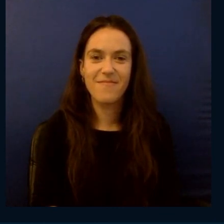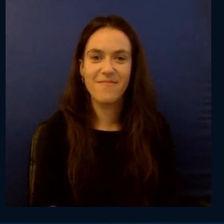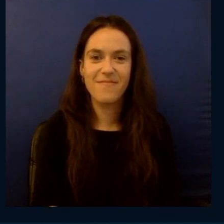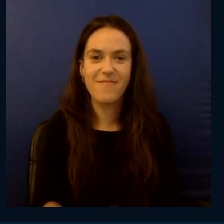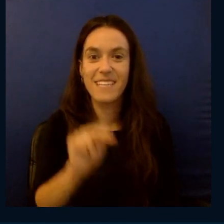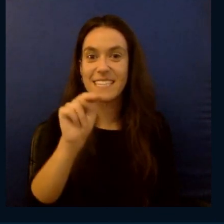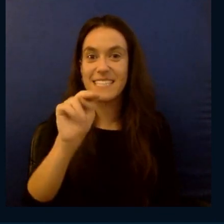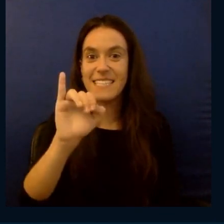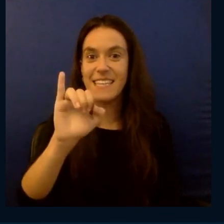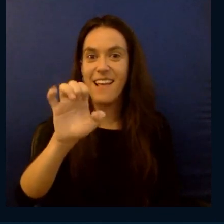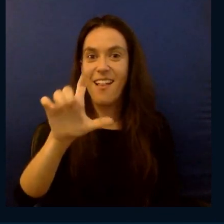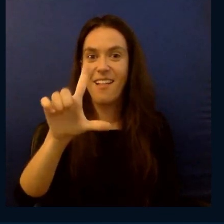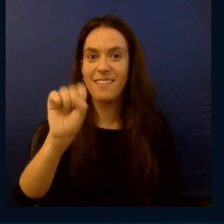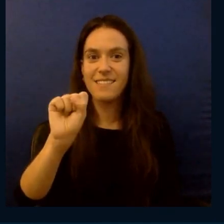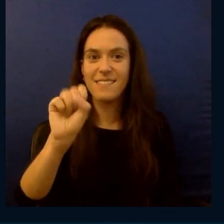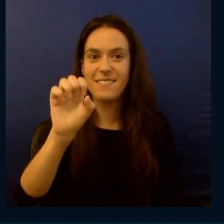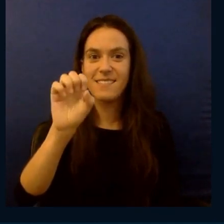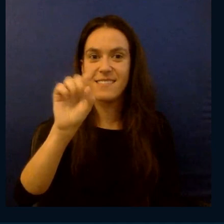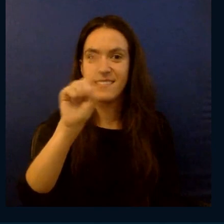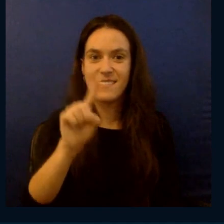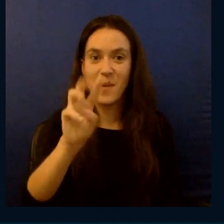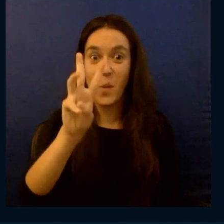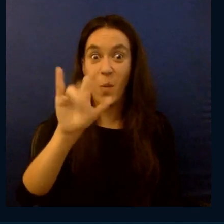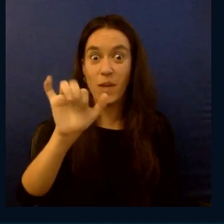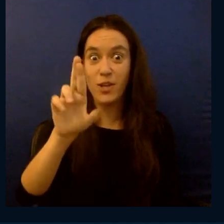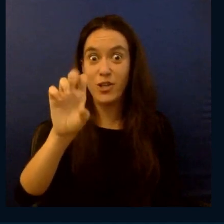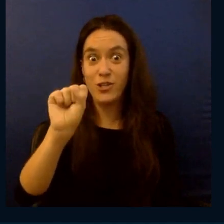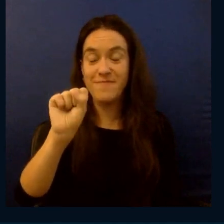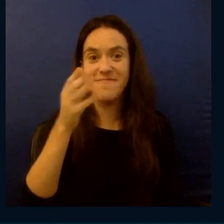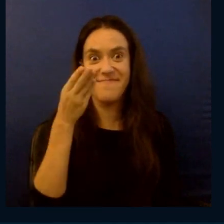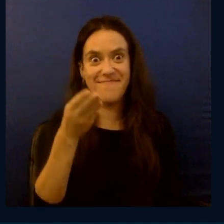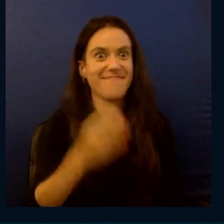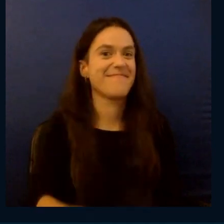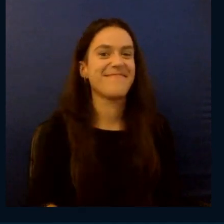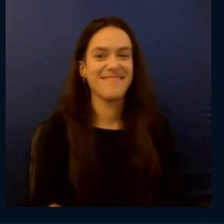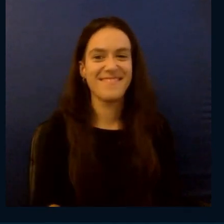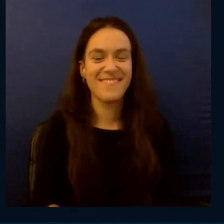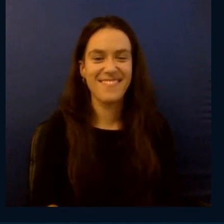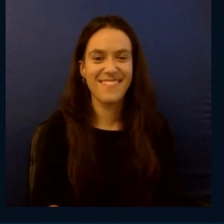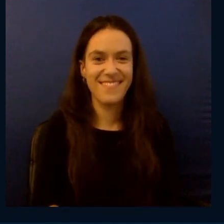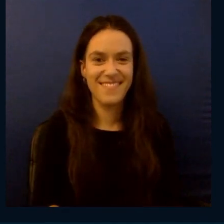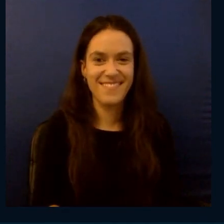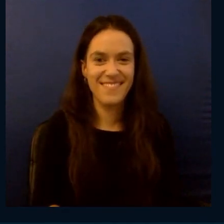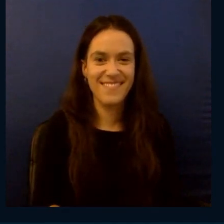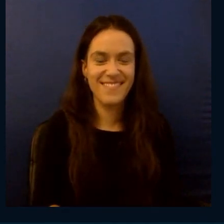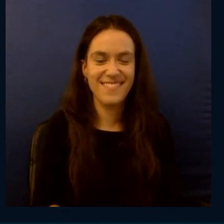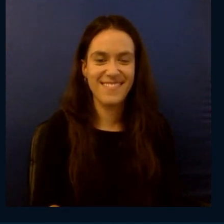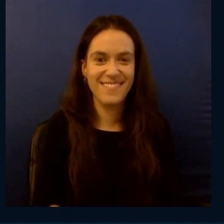Niels Swiers.